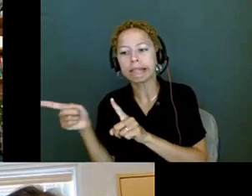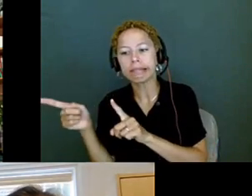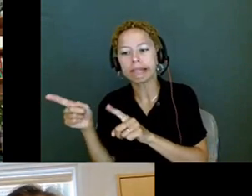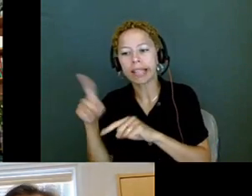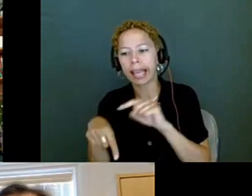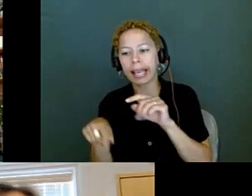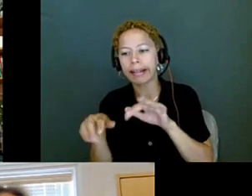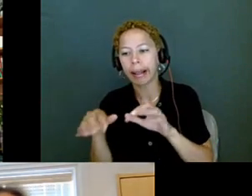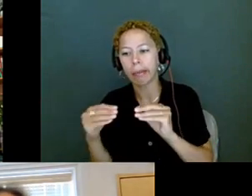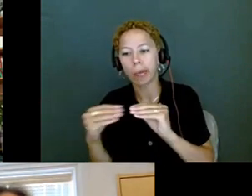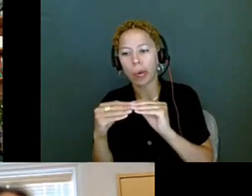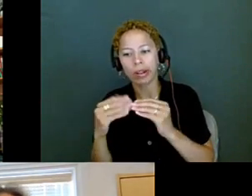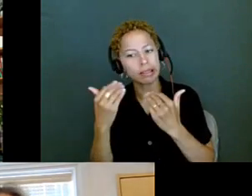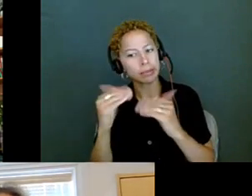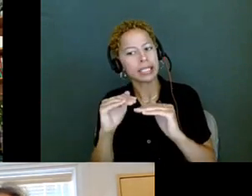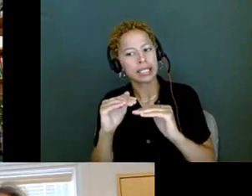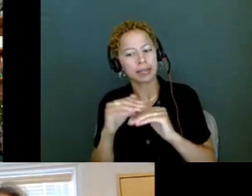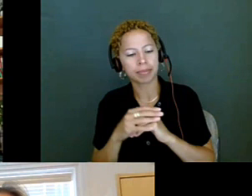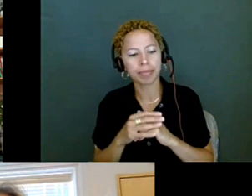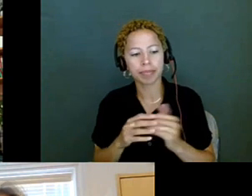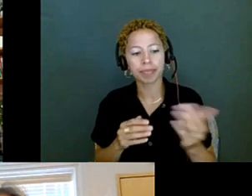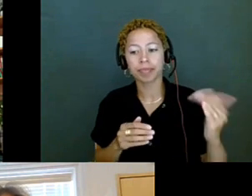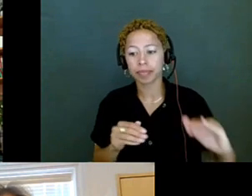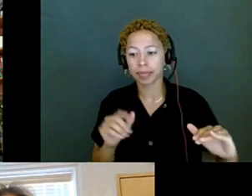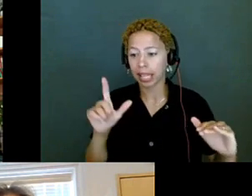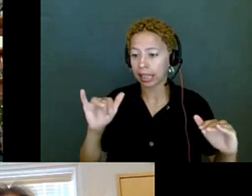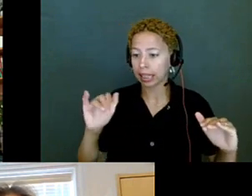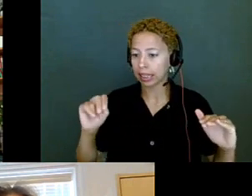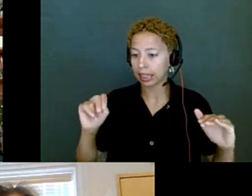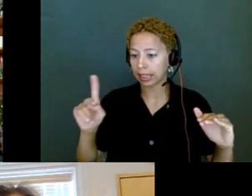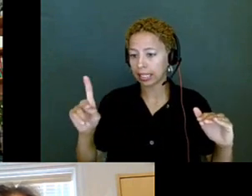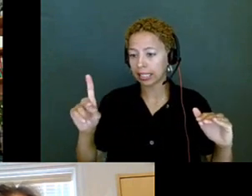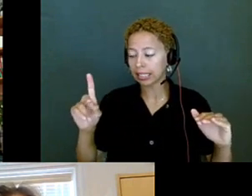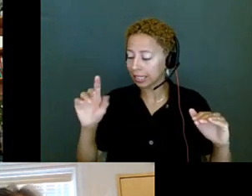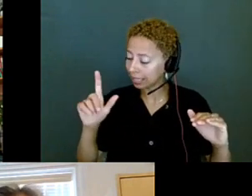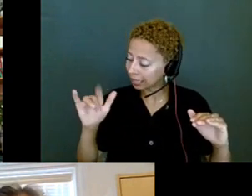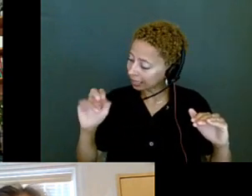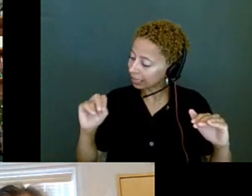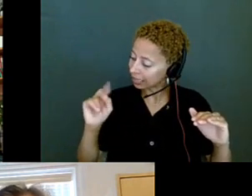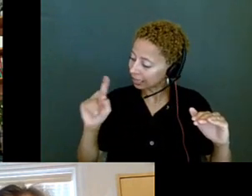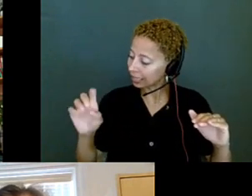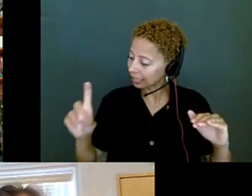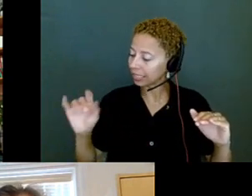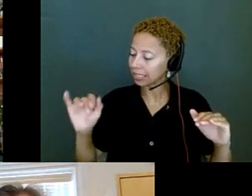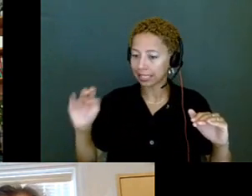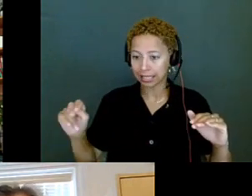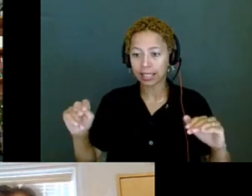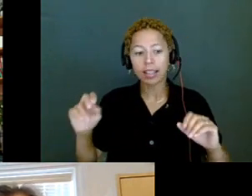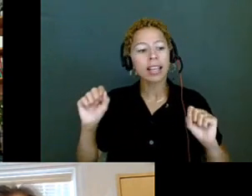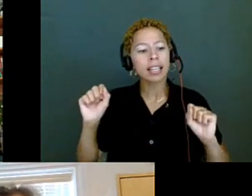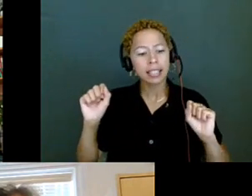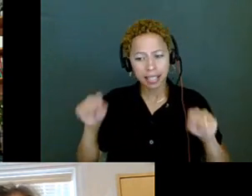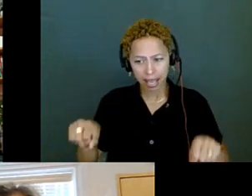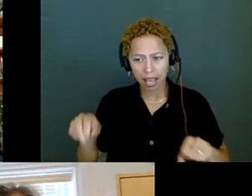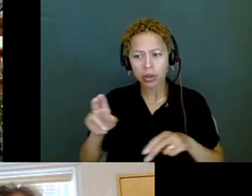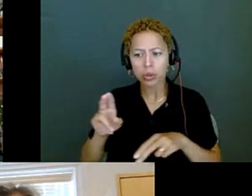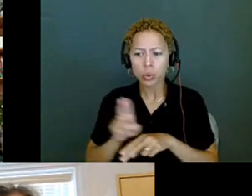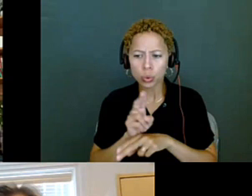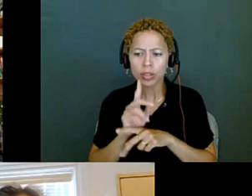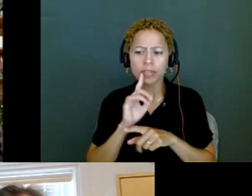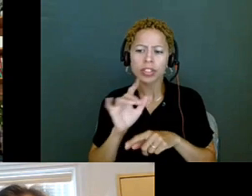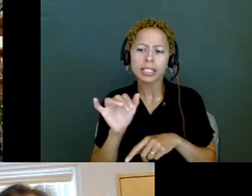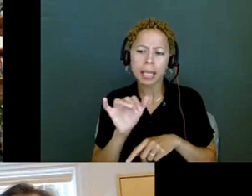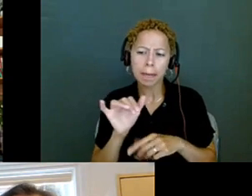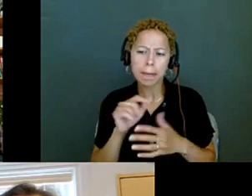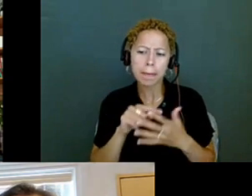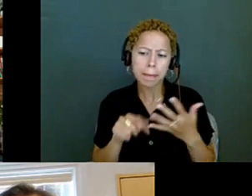you could do the same thing with LinkedIn if you wanted to. LinkedIn, we utilize more for professionally